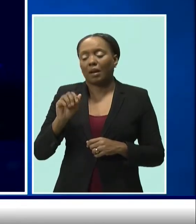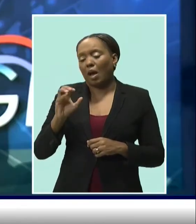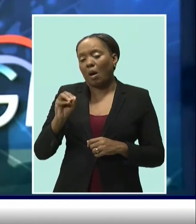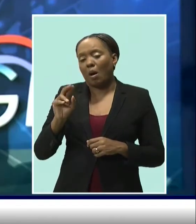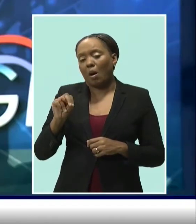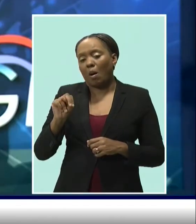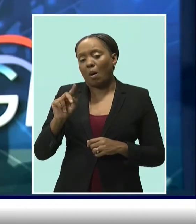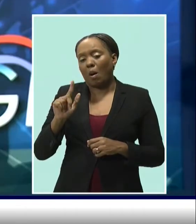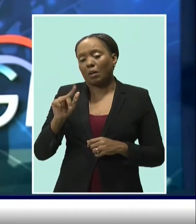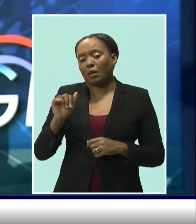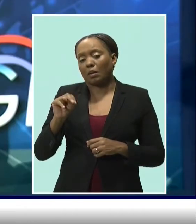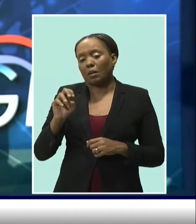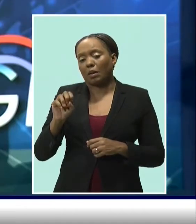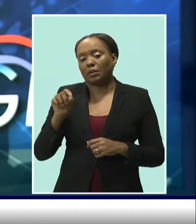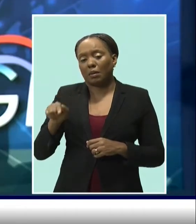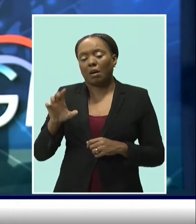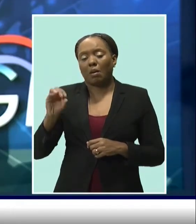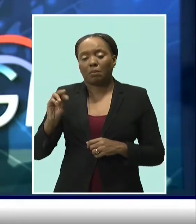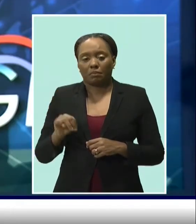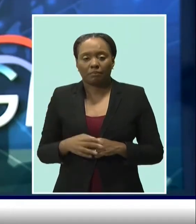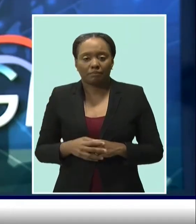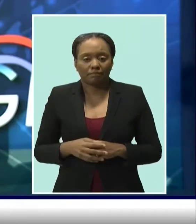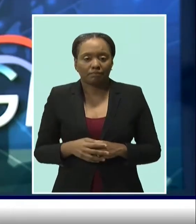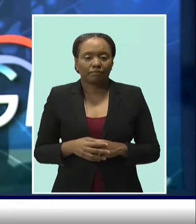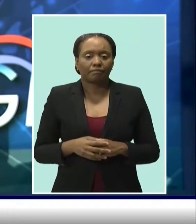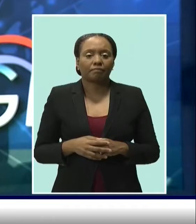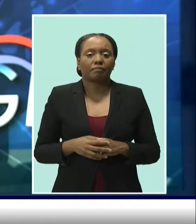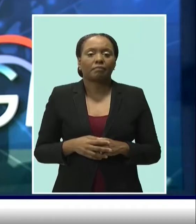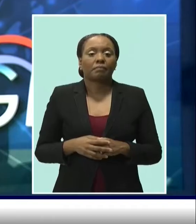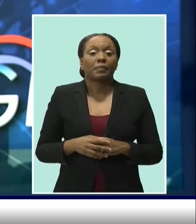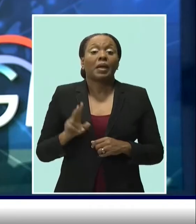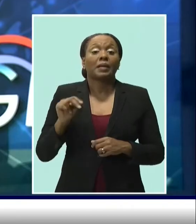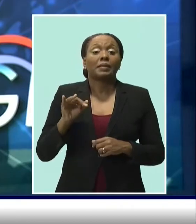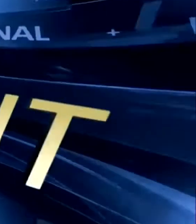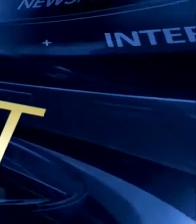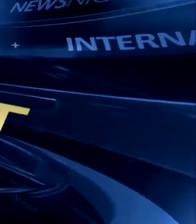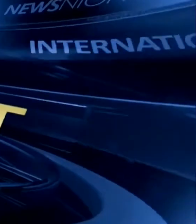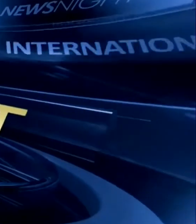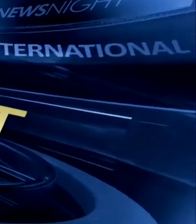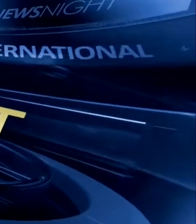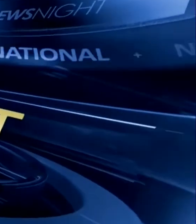www.nifcaonline.com. NIFCA Online runs from November 4th to 28th.